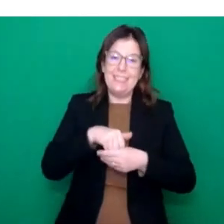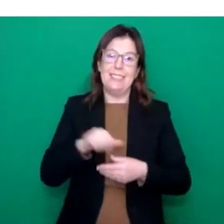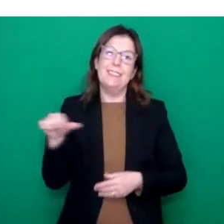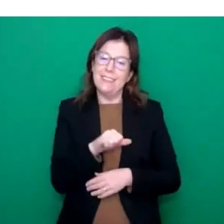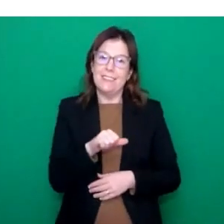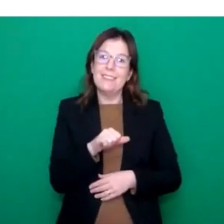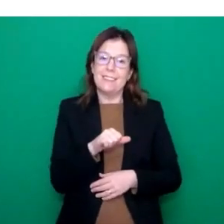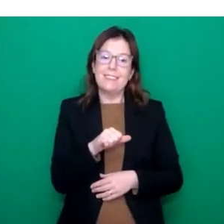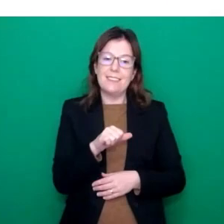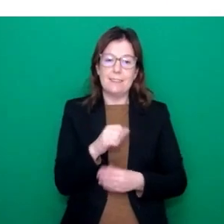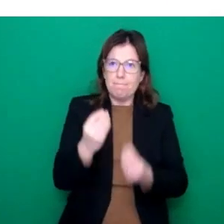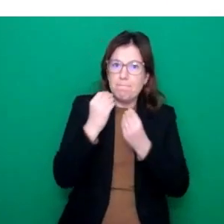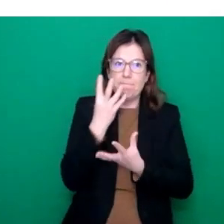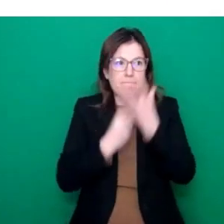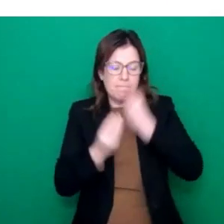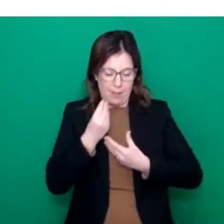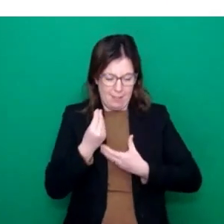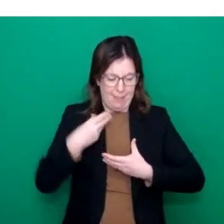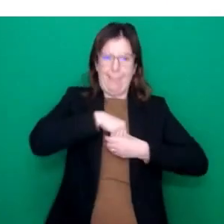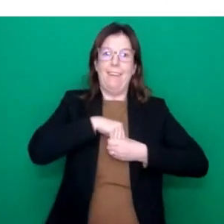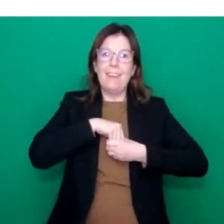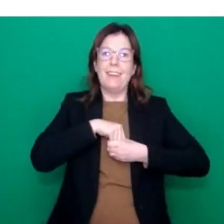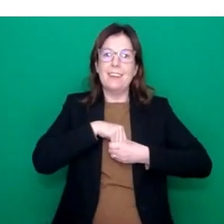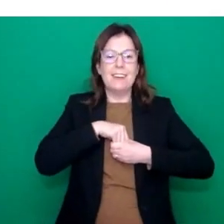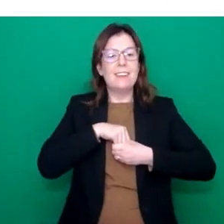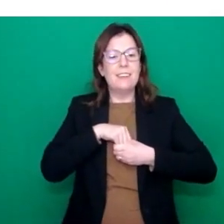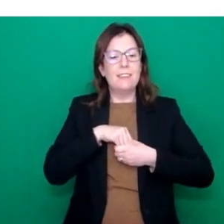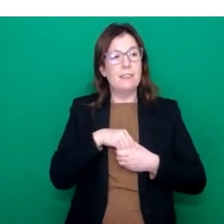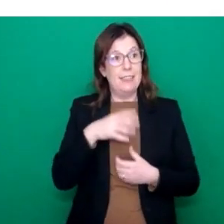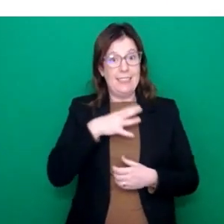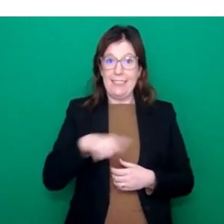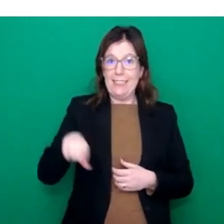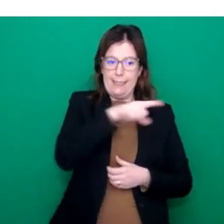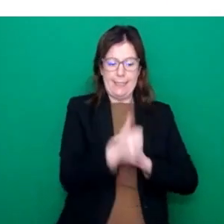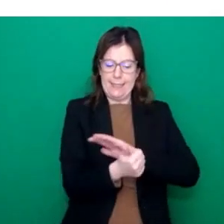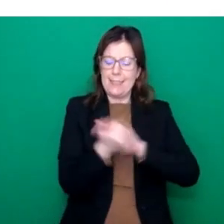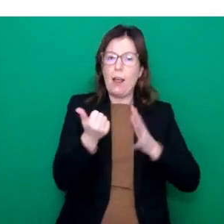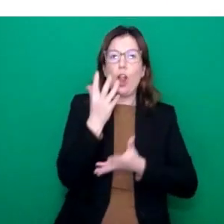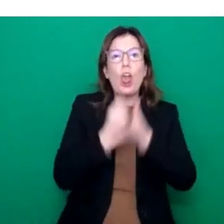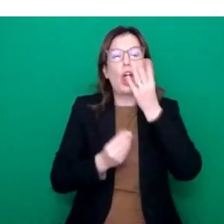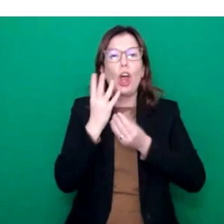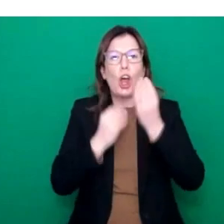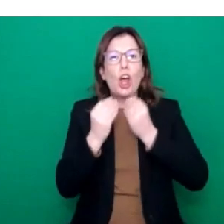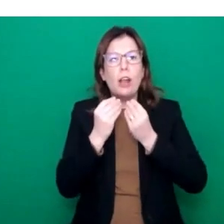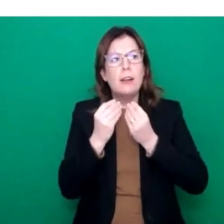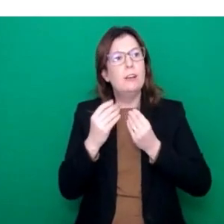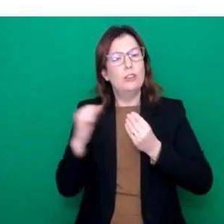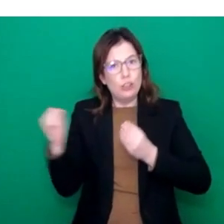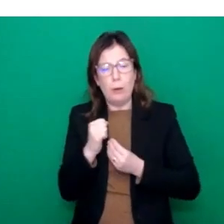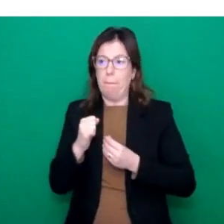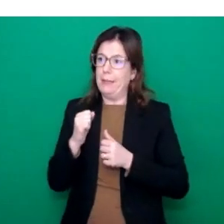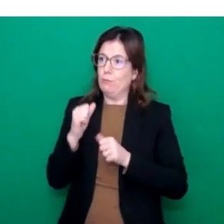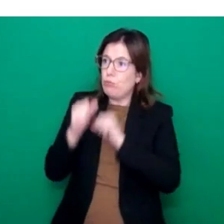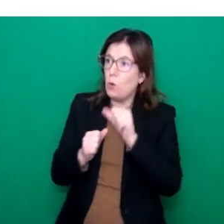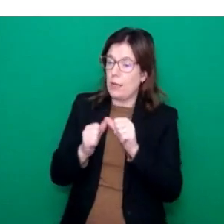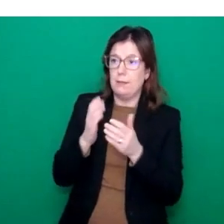that idea of we have to build in that competence in a much more systematic way. And I do think you're right to